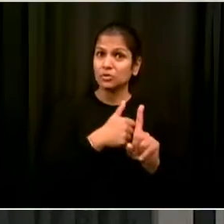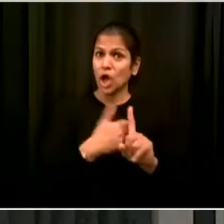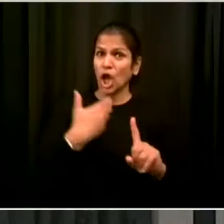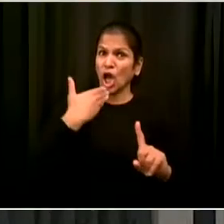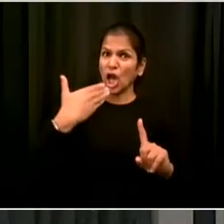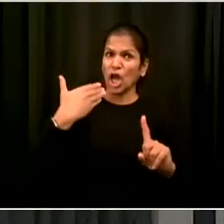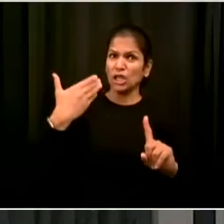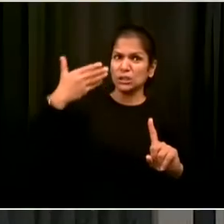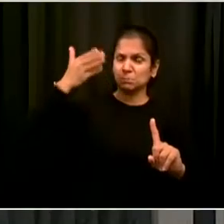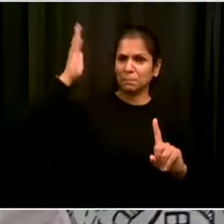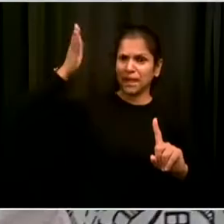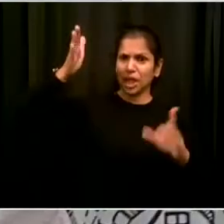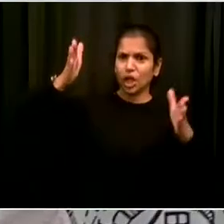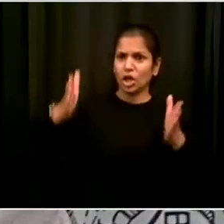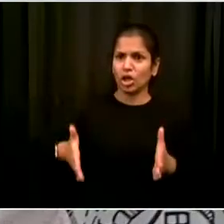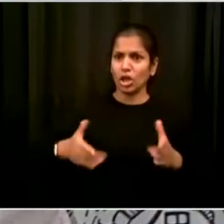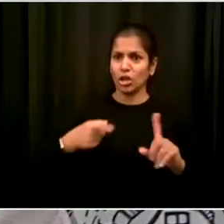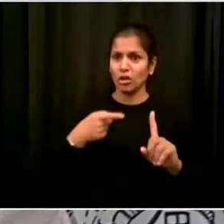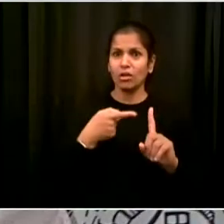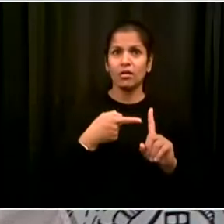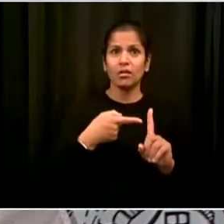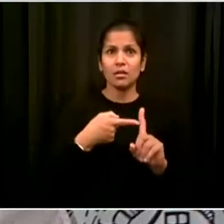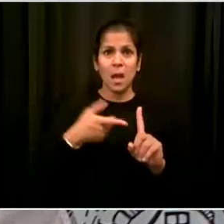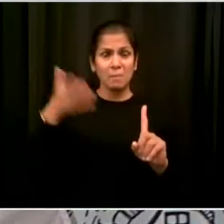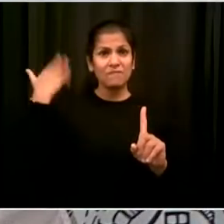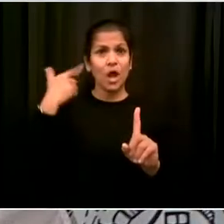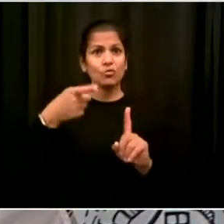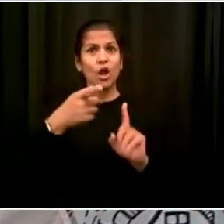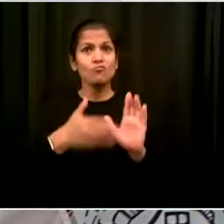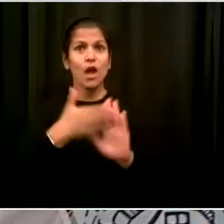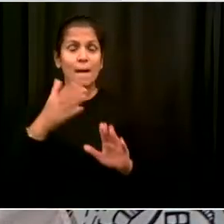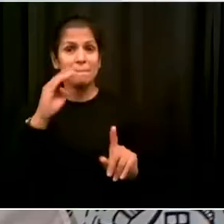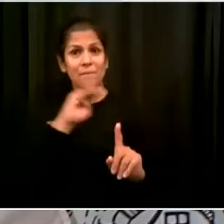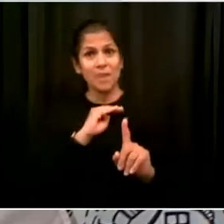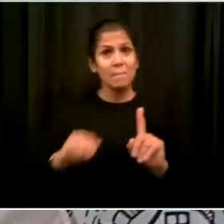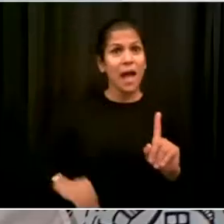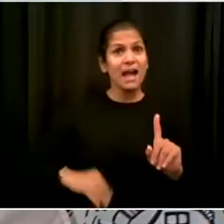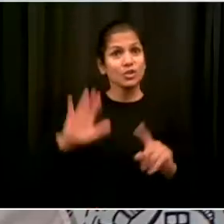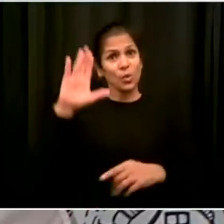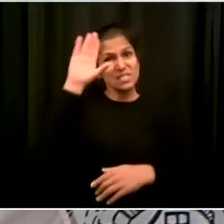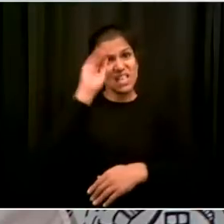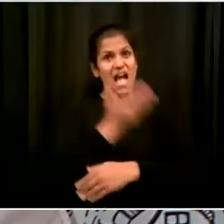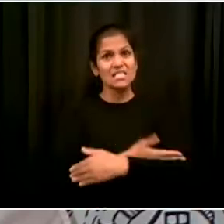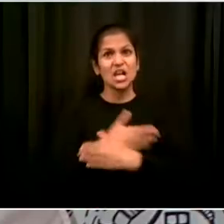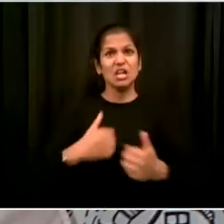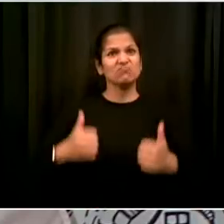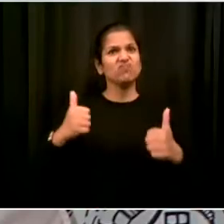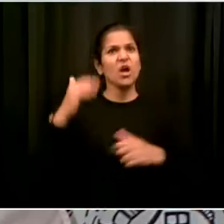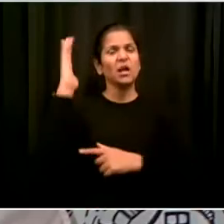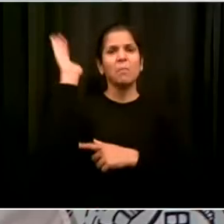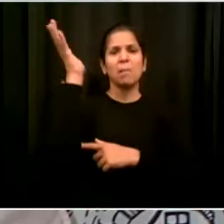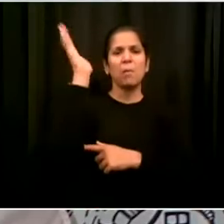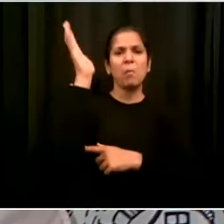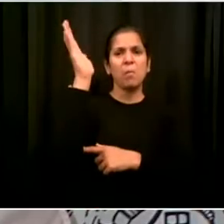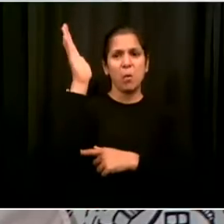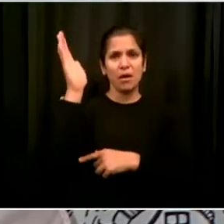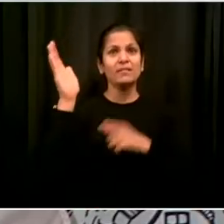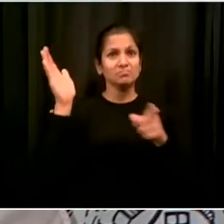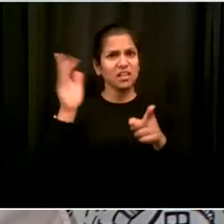effort? Well, I won't speak for my adult son who will make his own decisions. We've